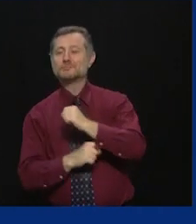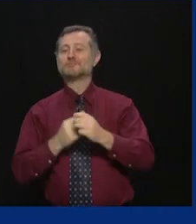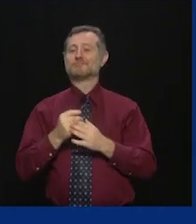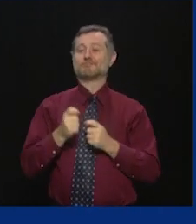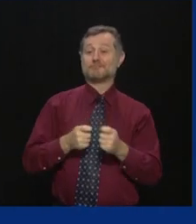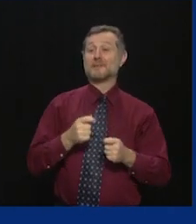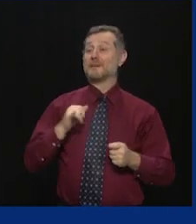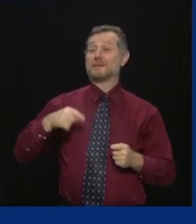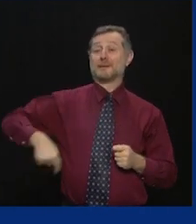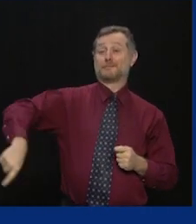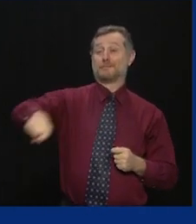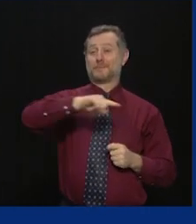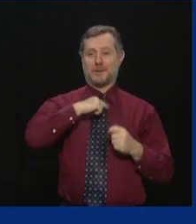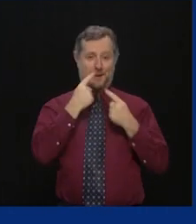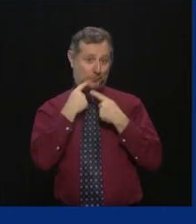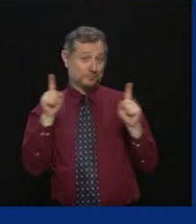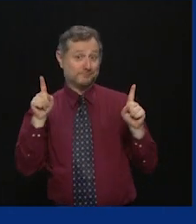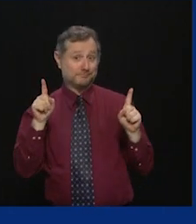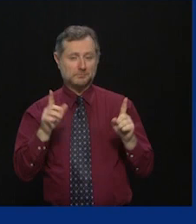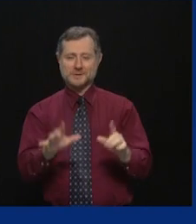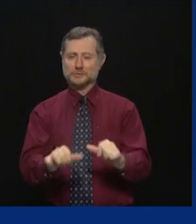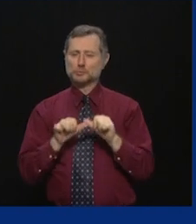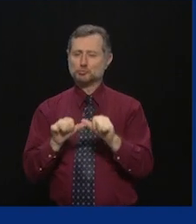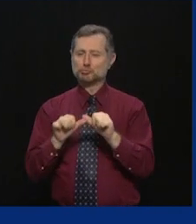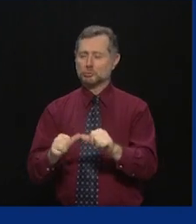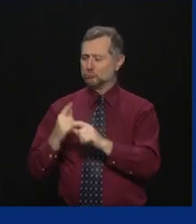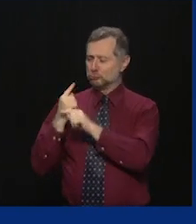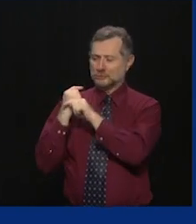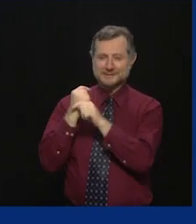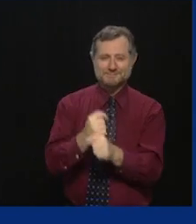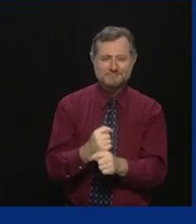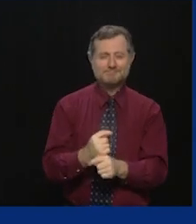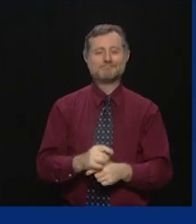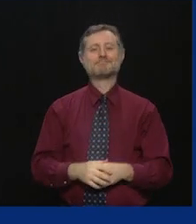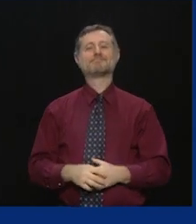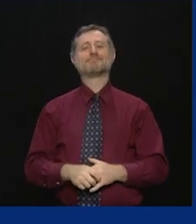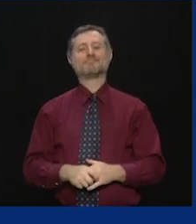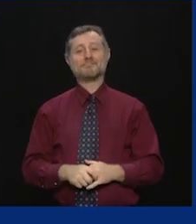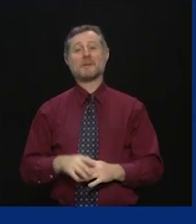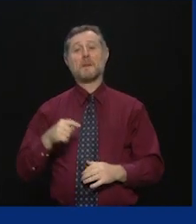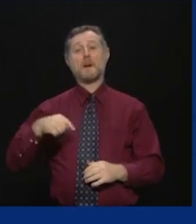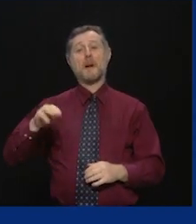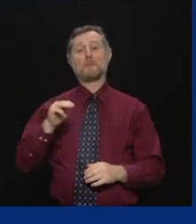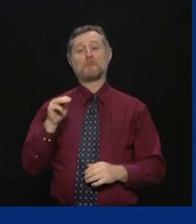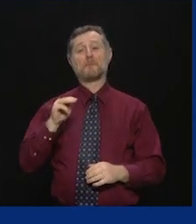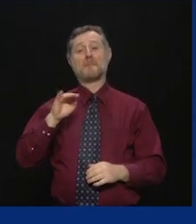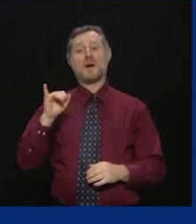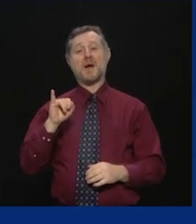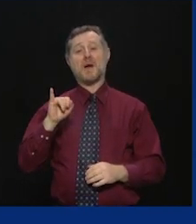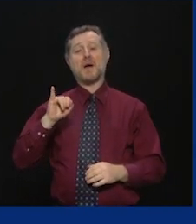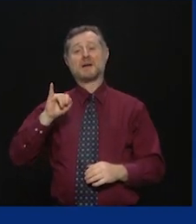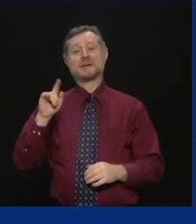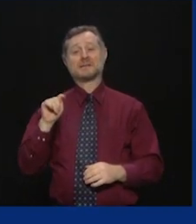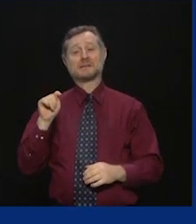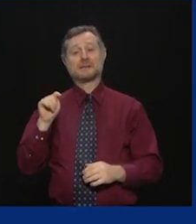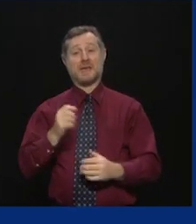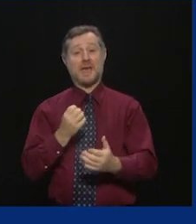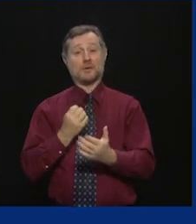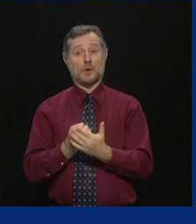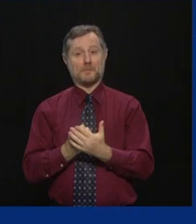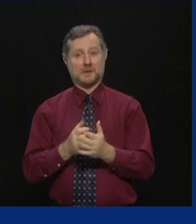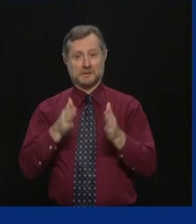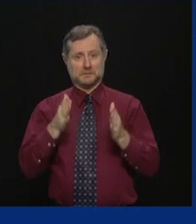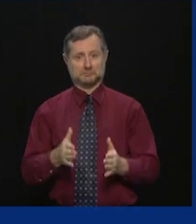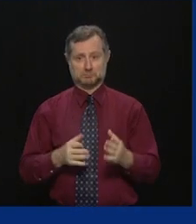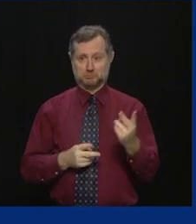that tradition, and you don't just have to take my word for it. MIT economists Jonathan Gruber and Simon Johnson agree. They